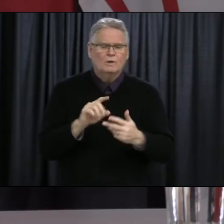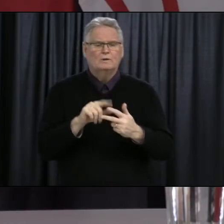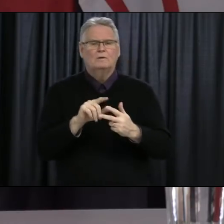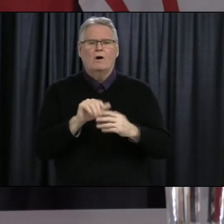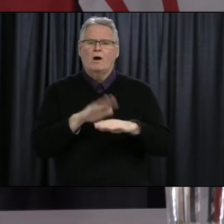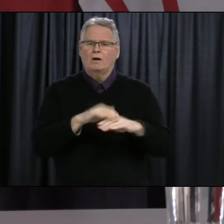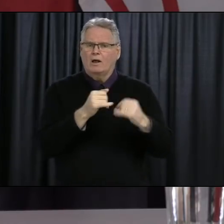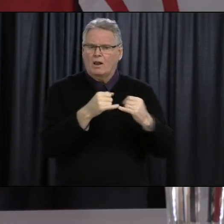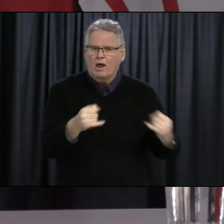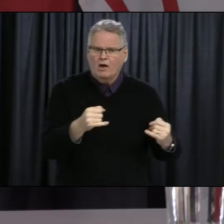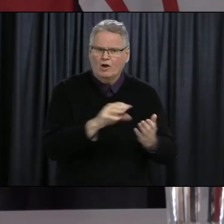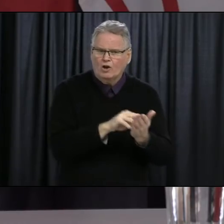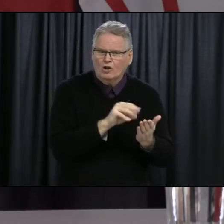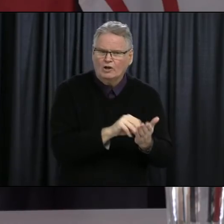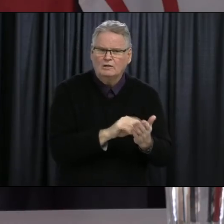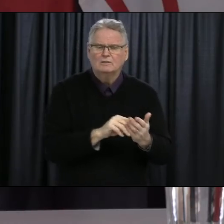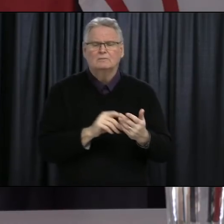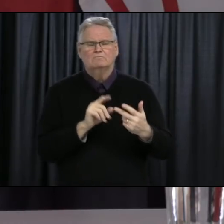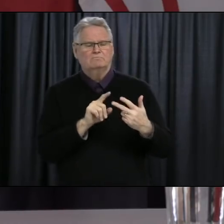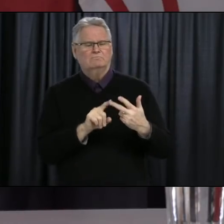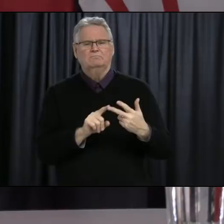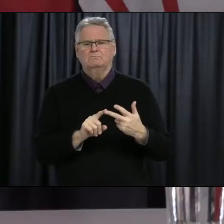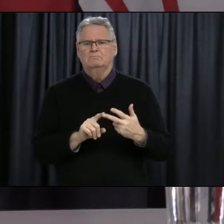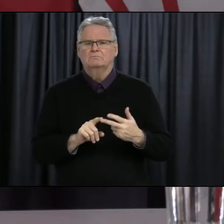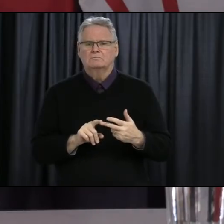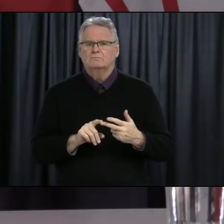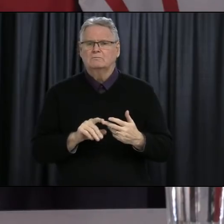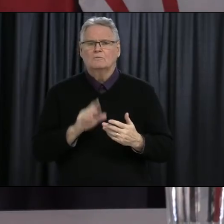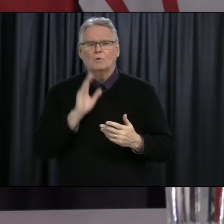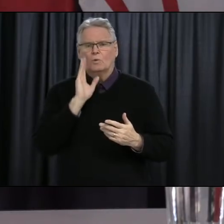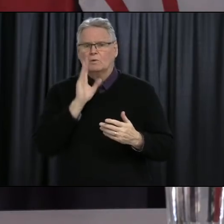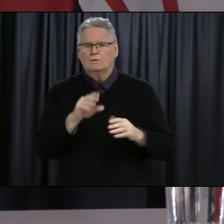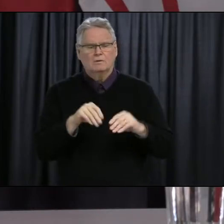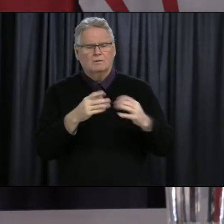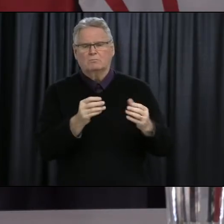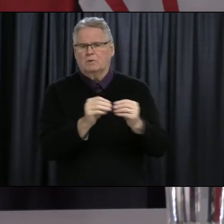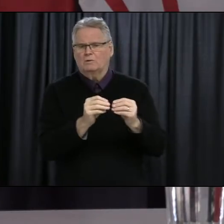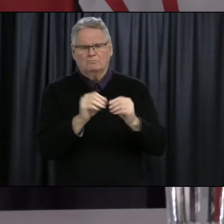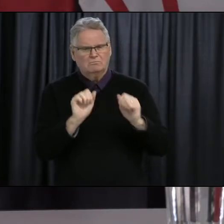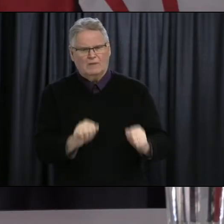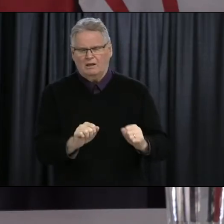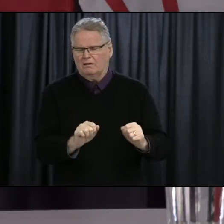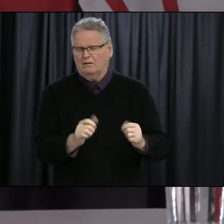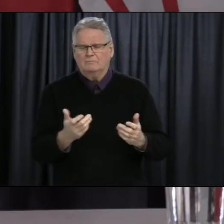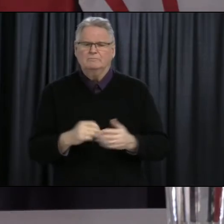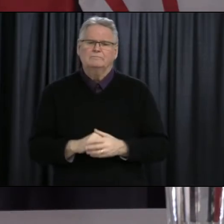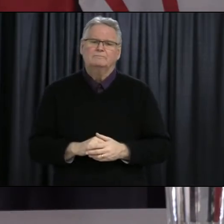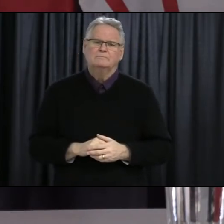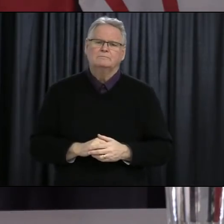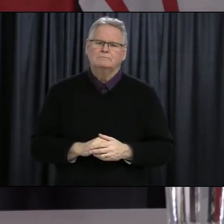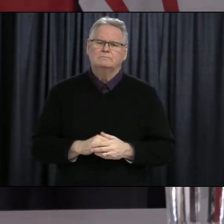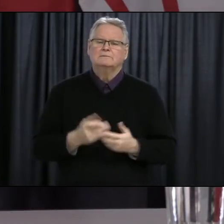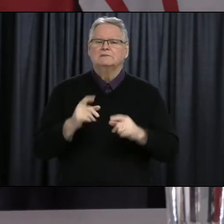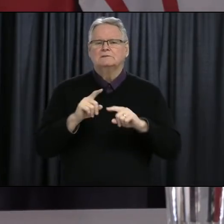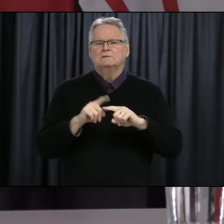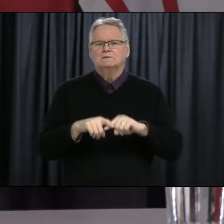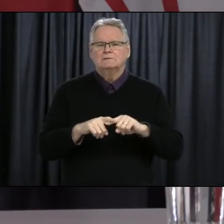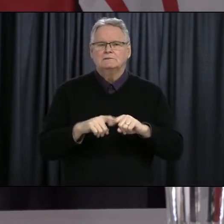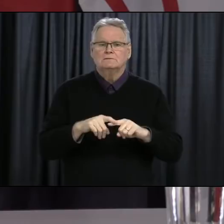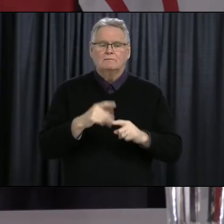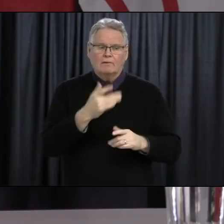that if the schools, hopefully that the evidence continues to go in the right